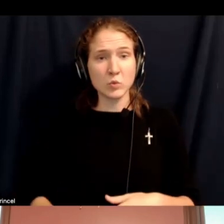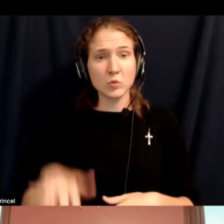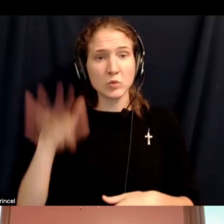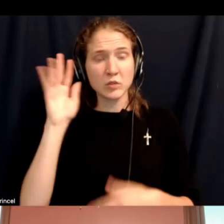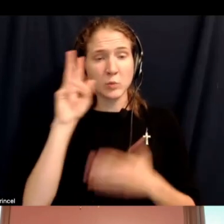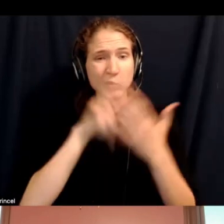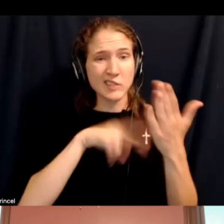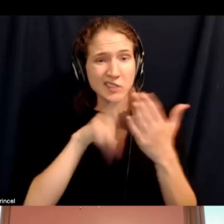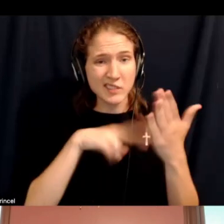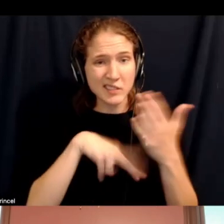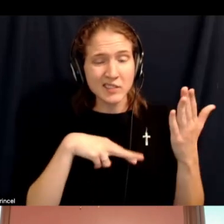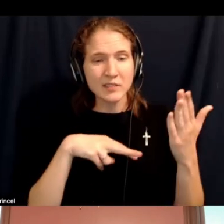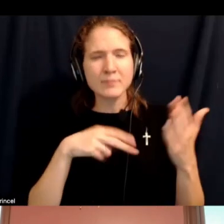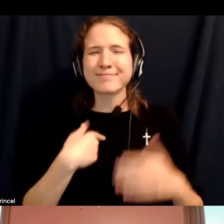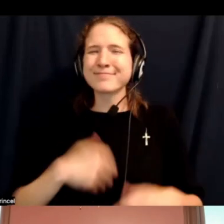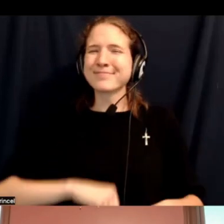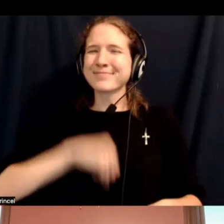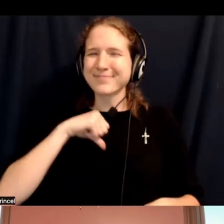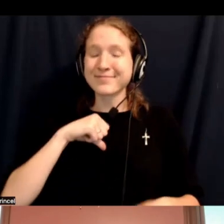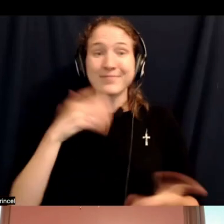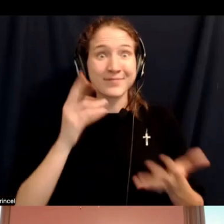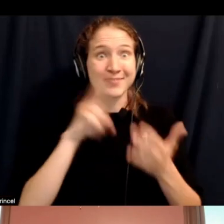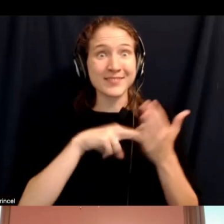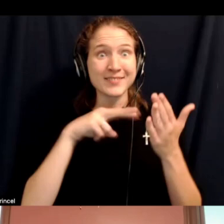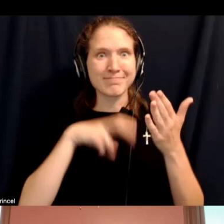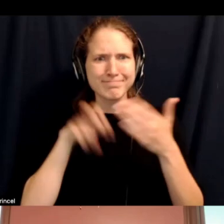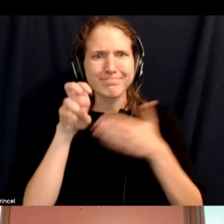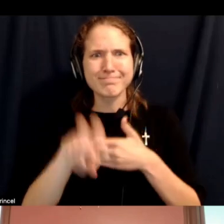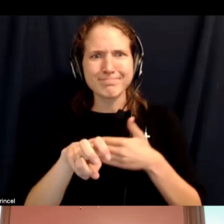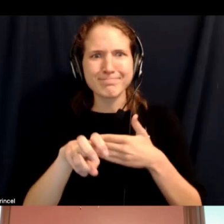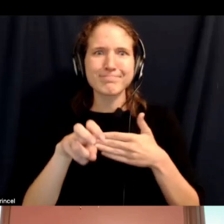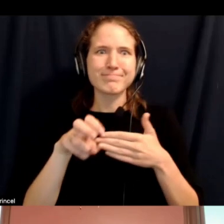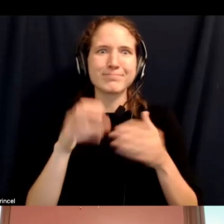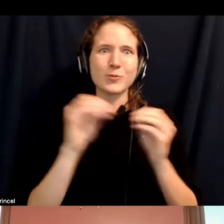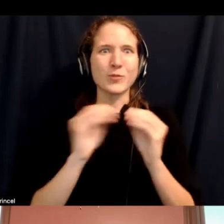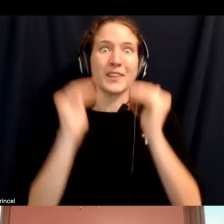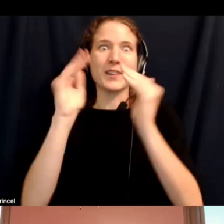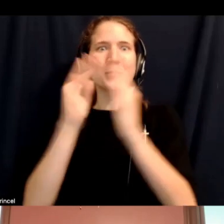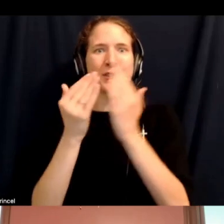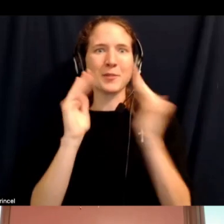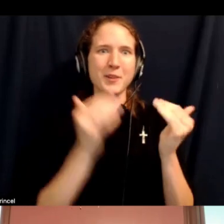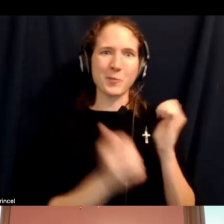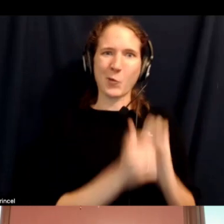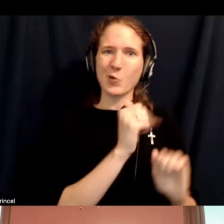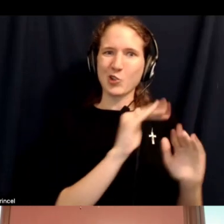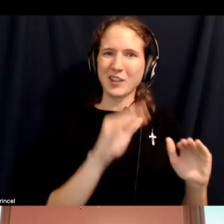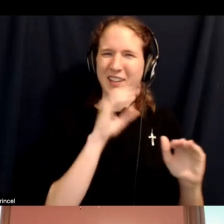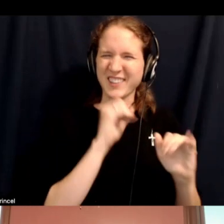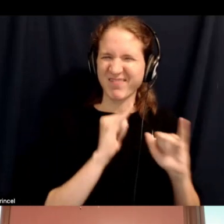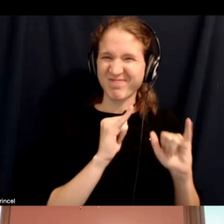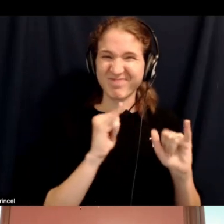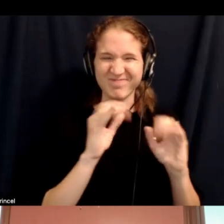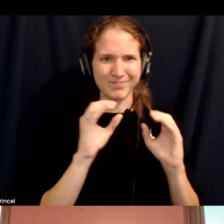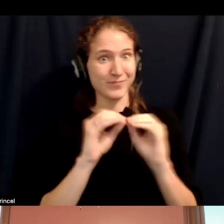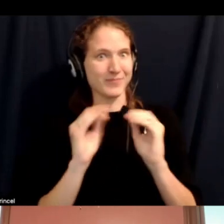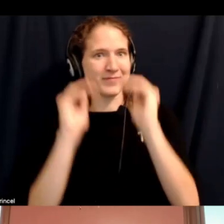and I prided myself in reading ahead of my age. I'd go to the library and the things I read before I